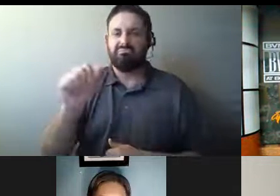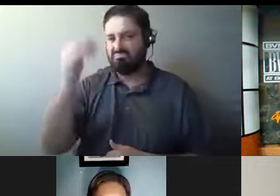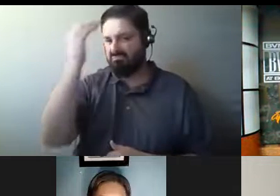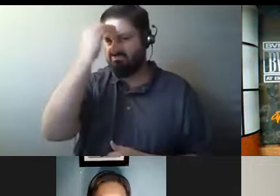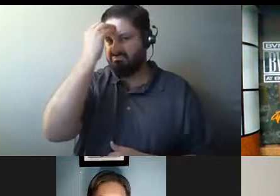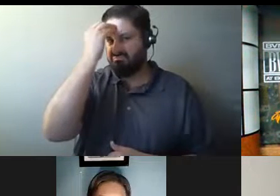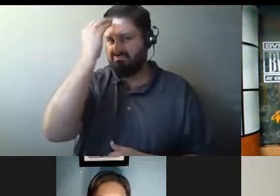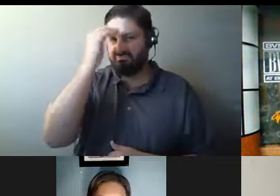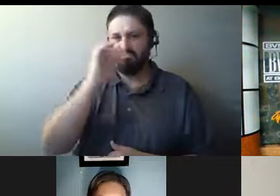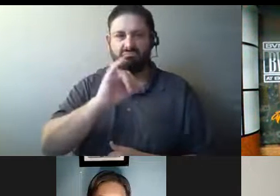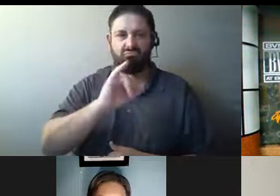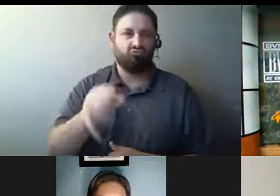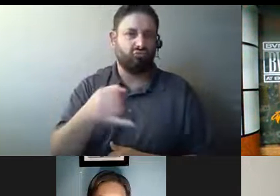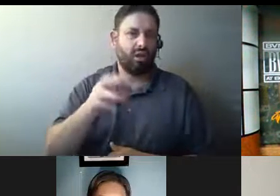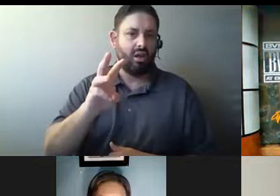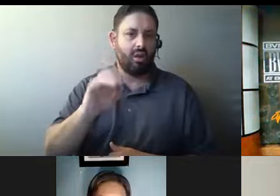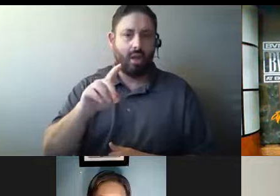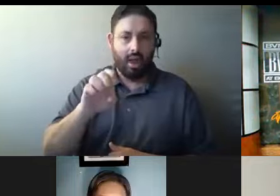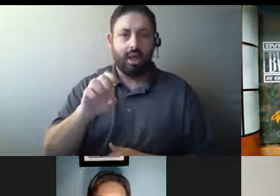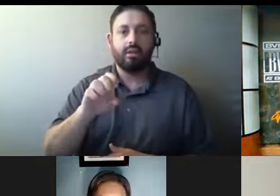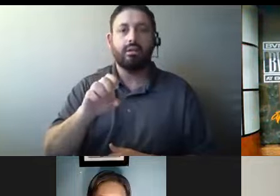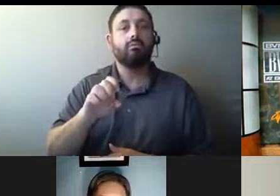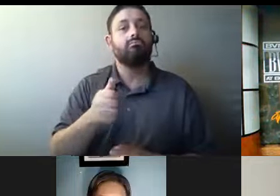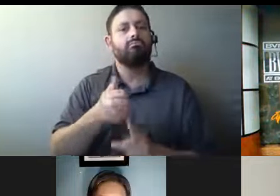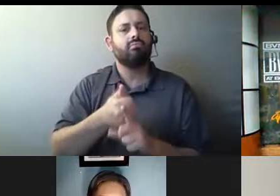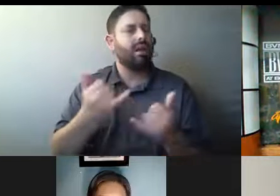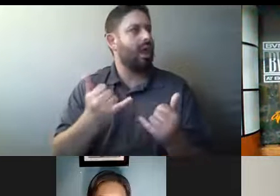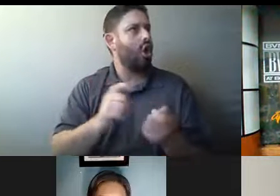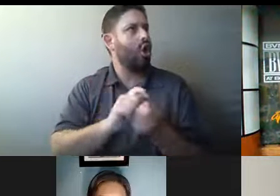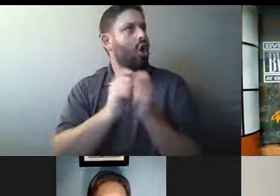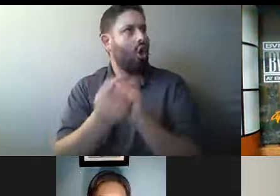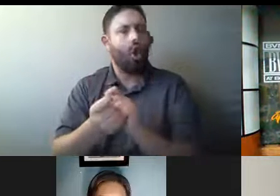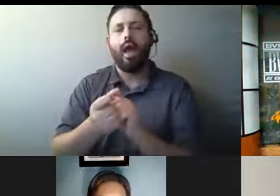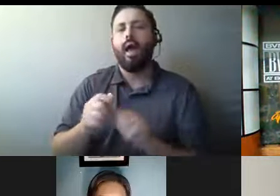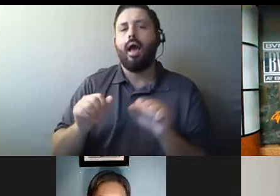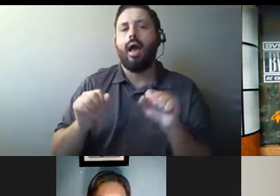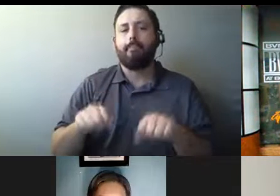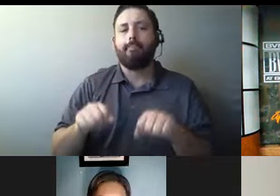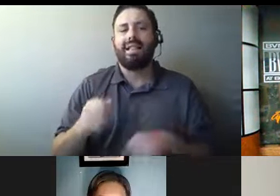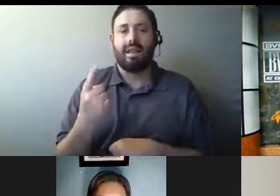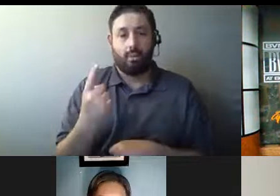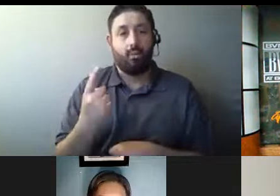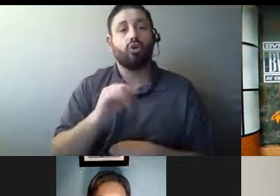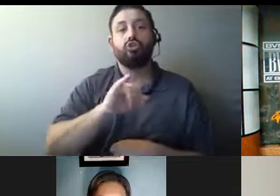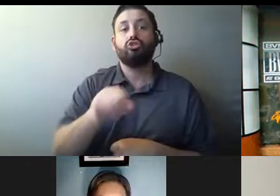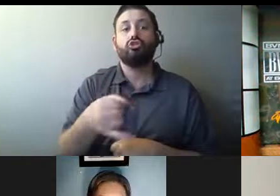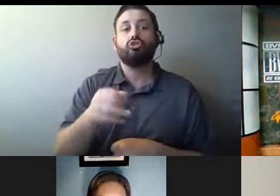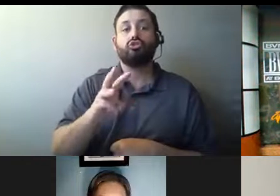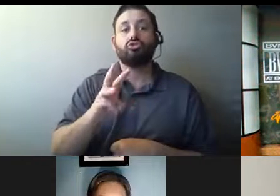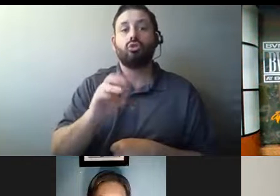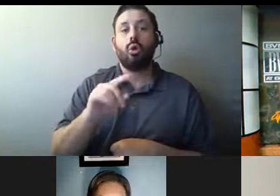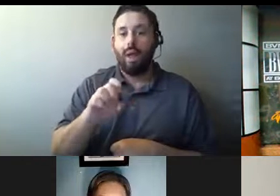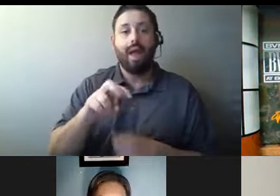JWAD and will know that I think JWAD is now called Ability One. JWAD stands for the